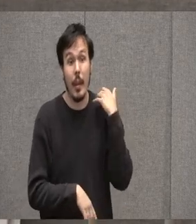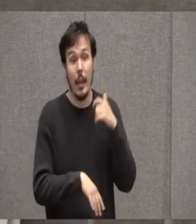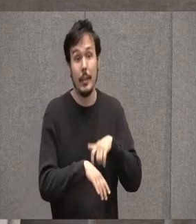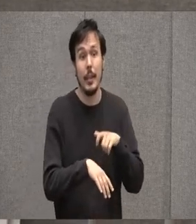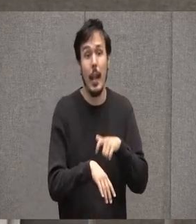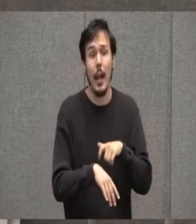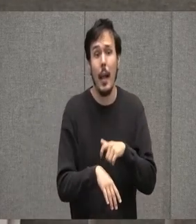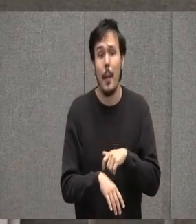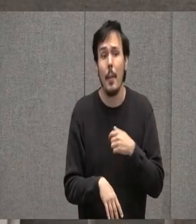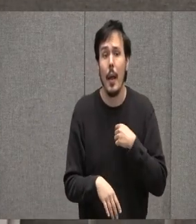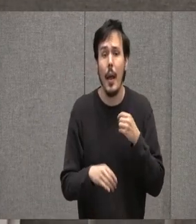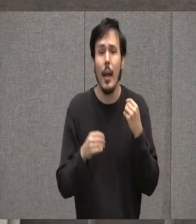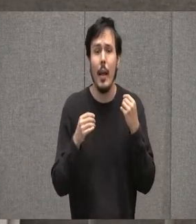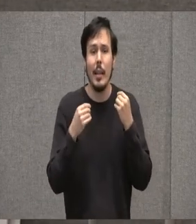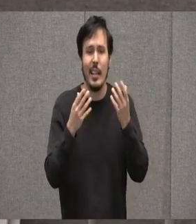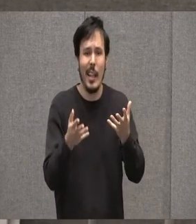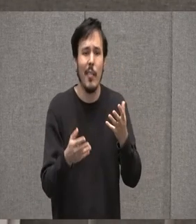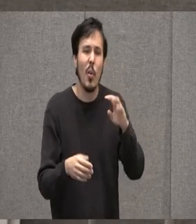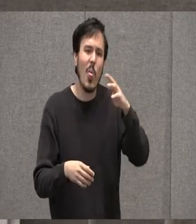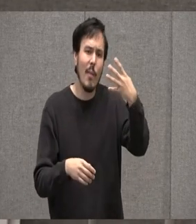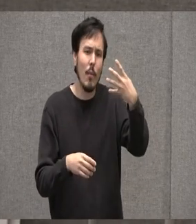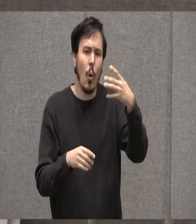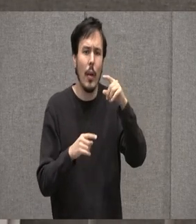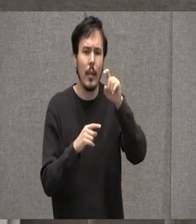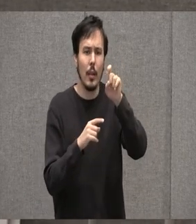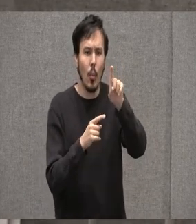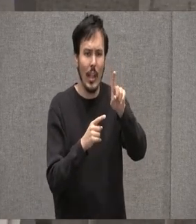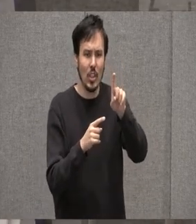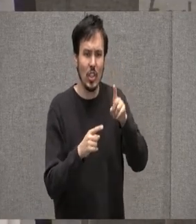with number 4,